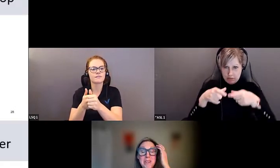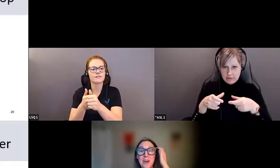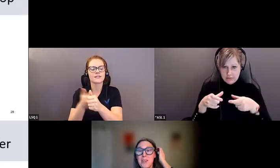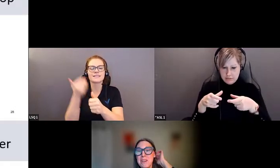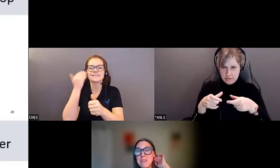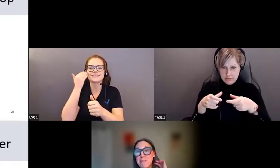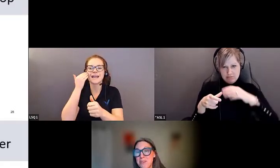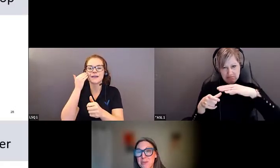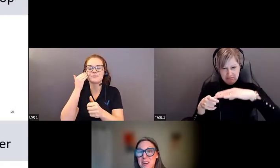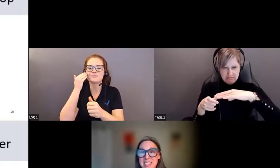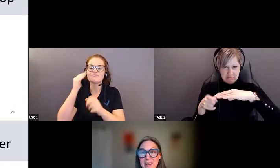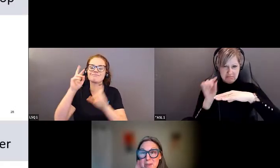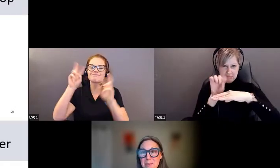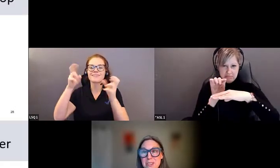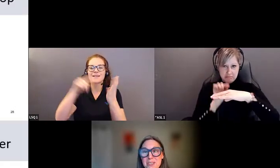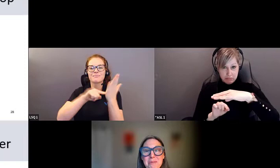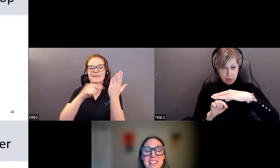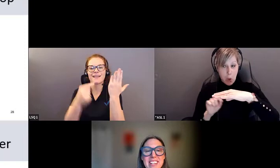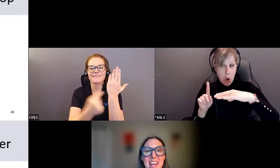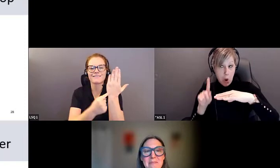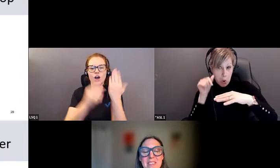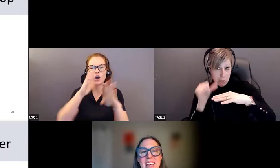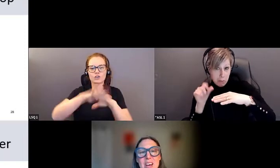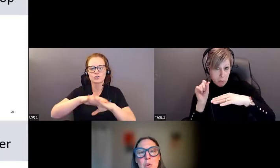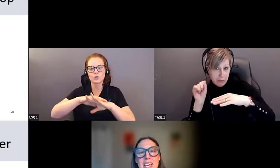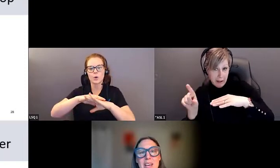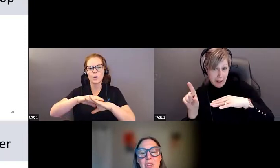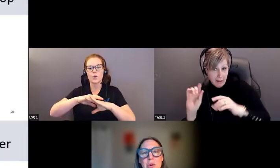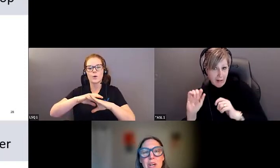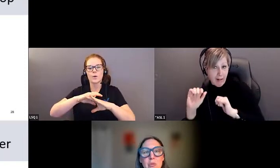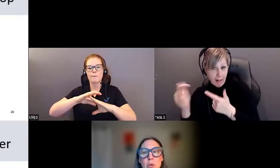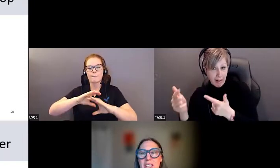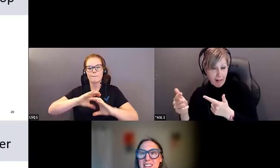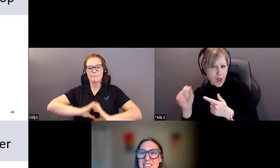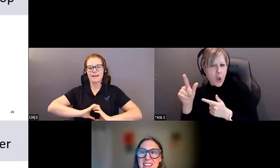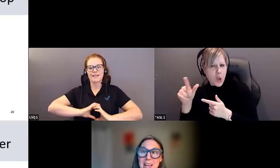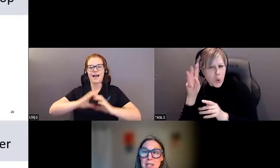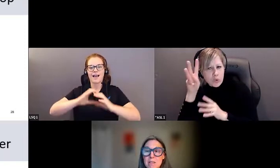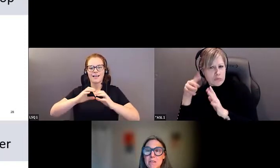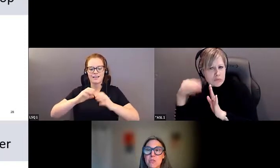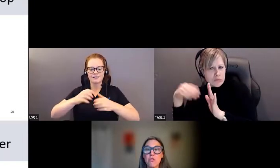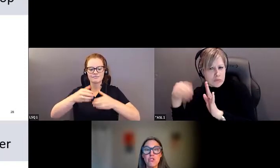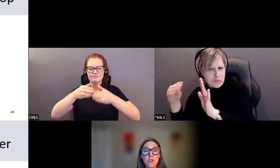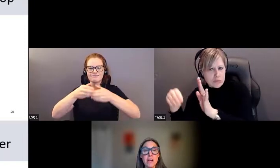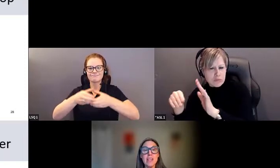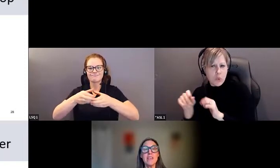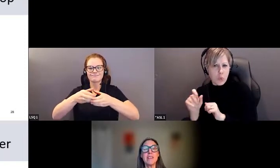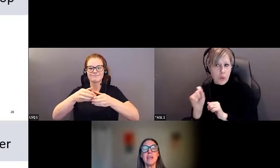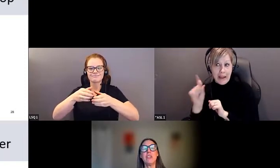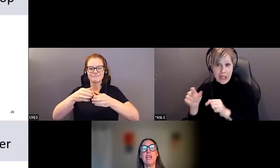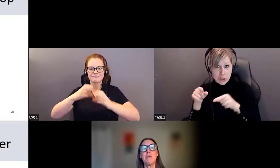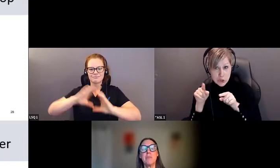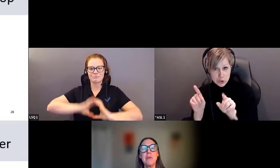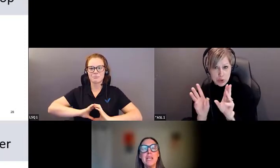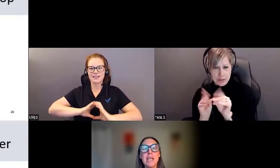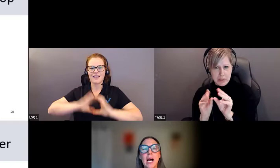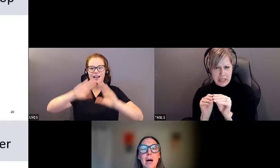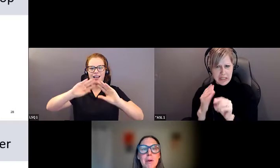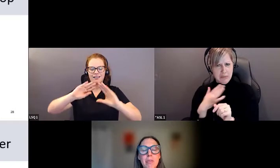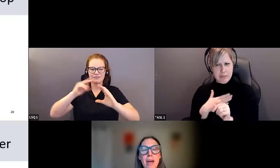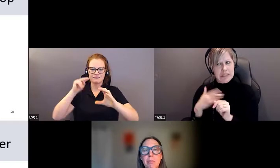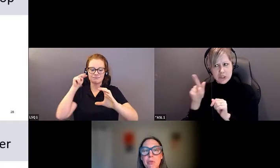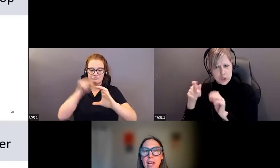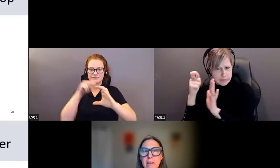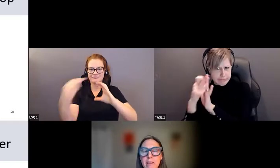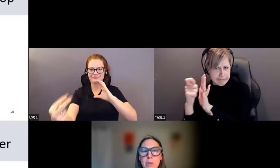You'll also recall that we put you to work, and we want to put you to work again. We gave you written assignments to do during the session, and we're picking